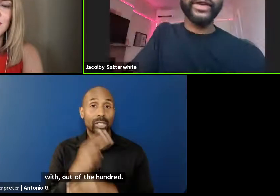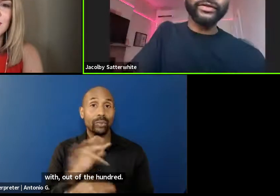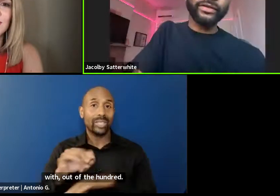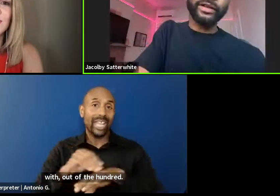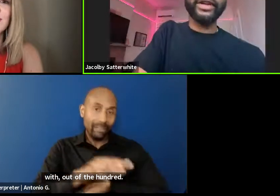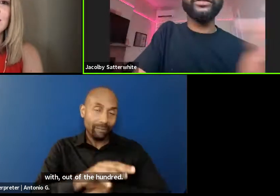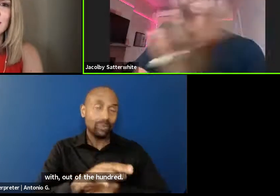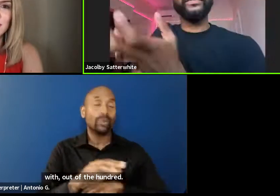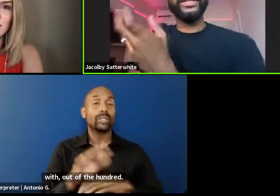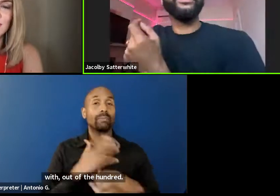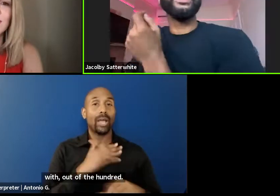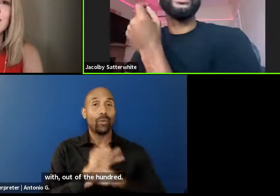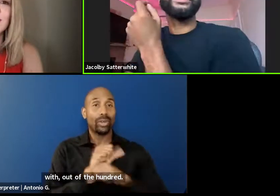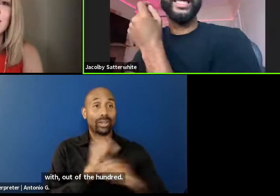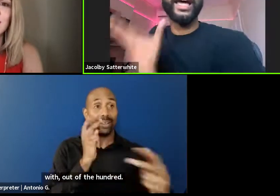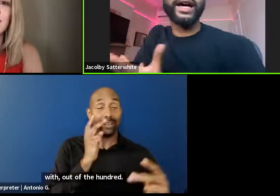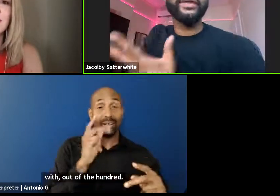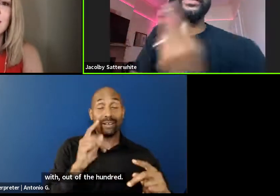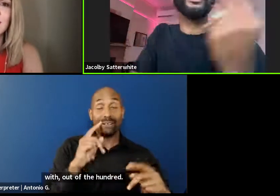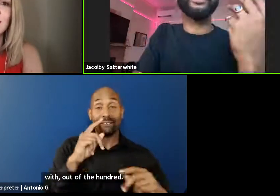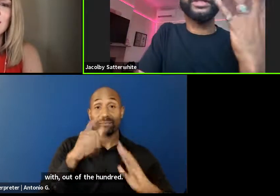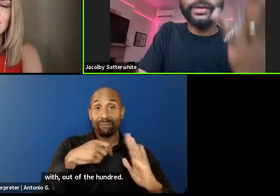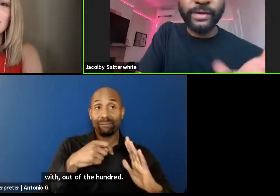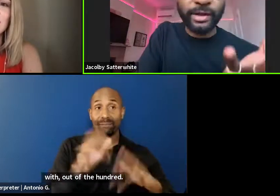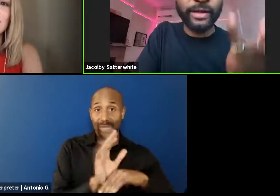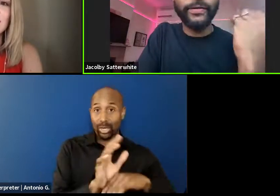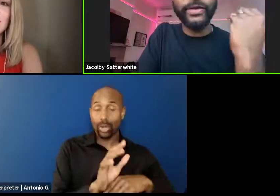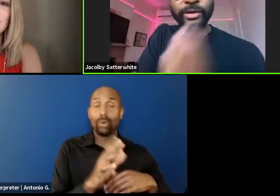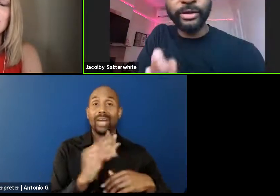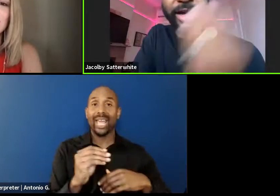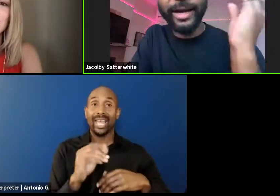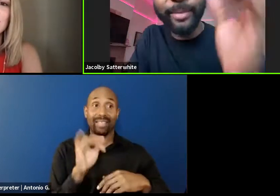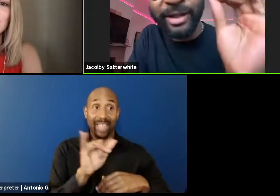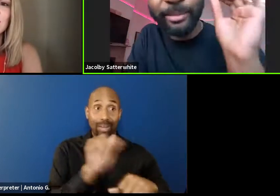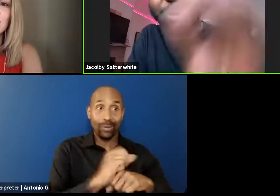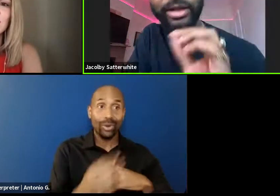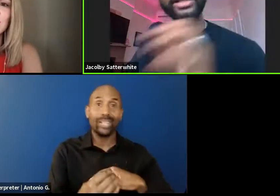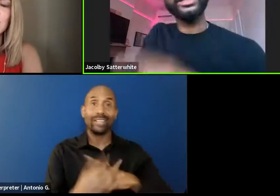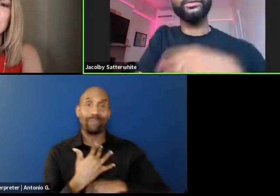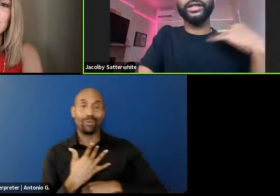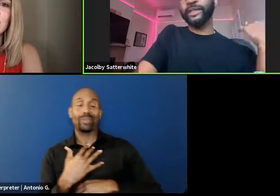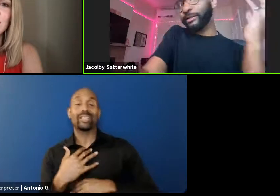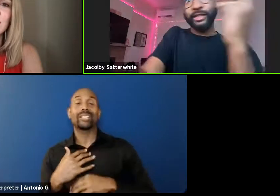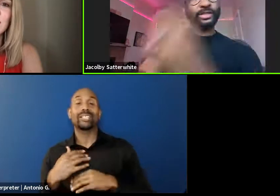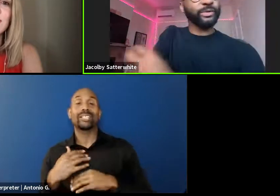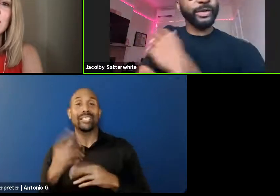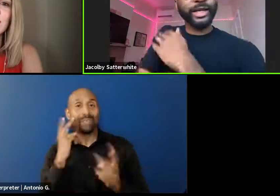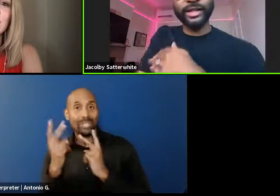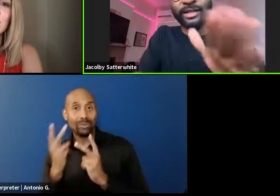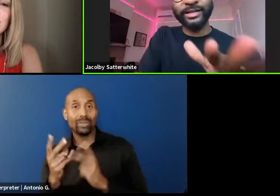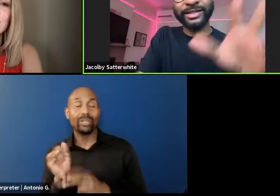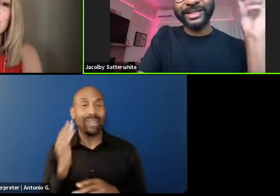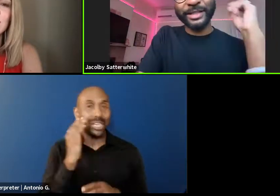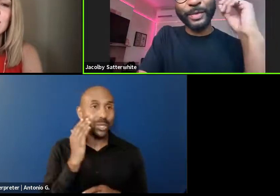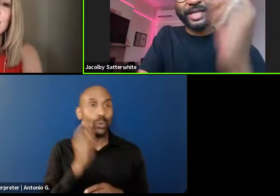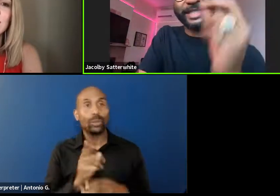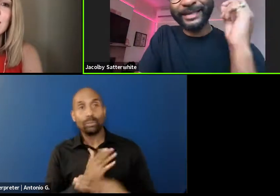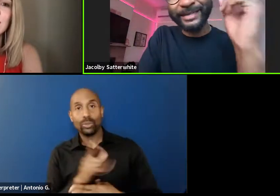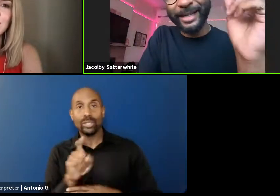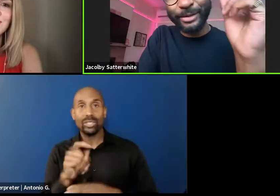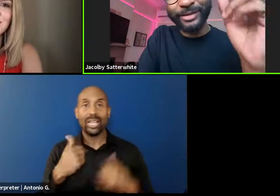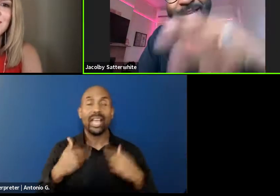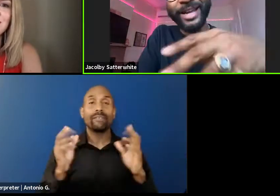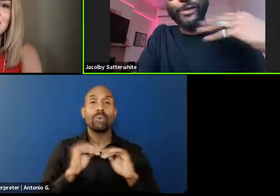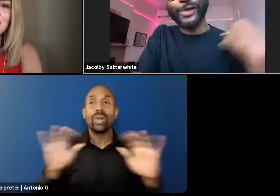and vice versa. If I knew that the video needed to have a specific ethereal ambient moodiness, I would say, all right, this is what we got to get. I need